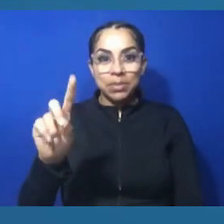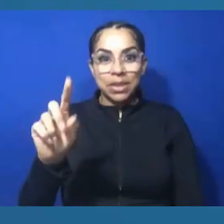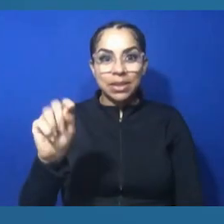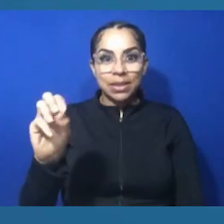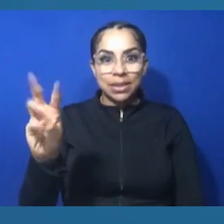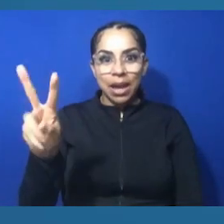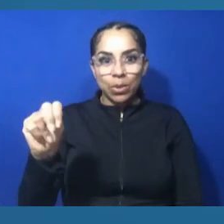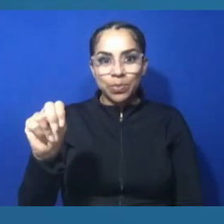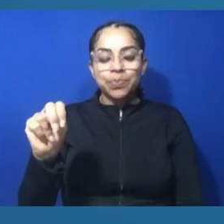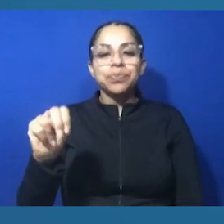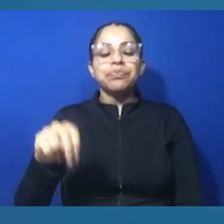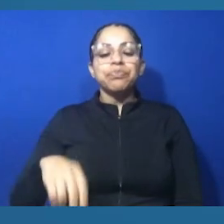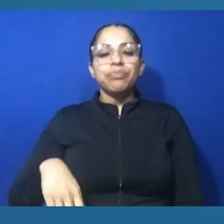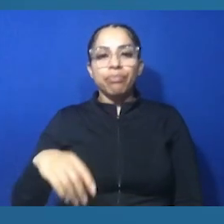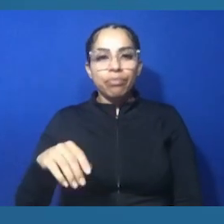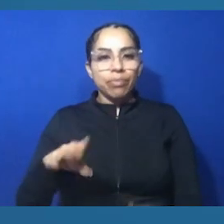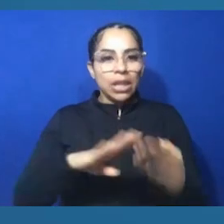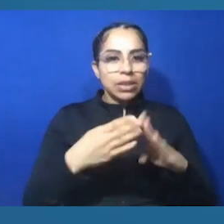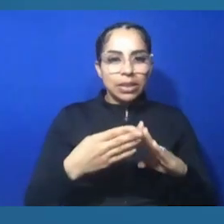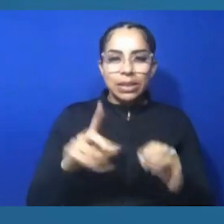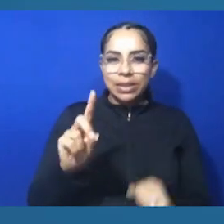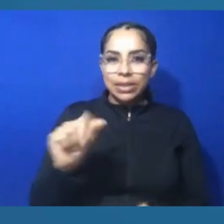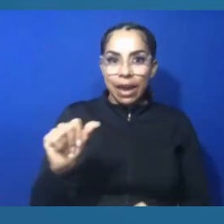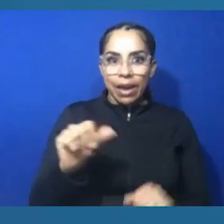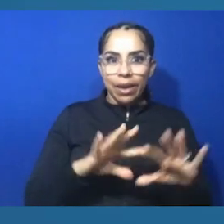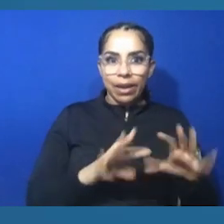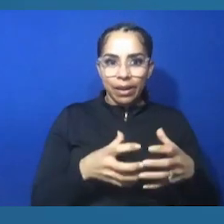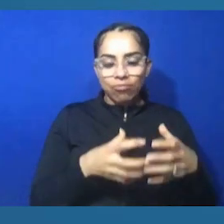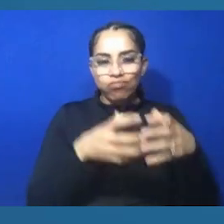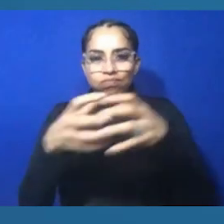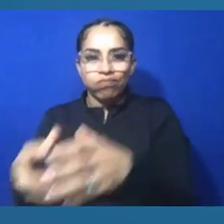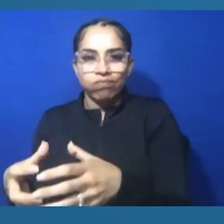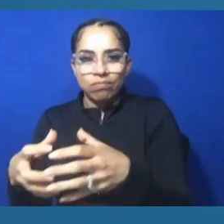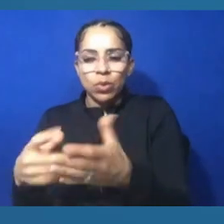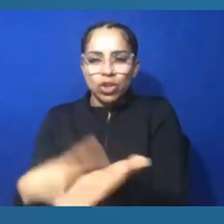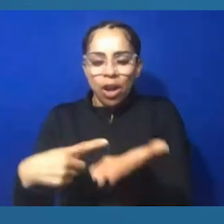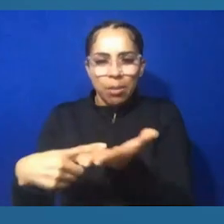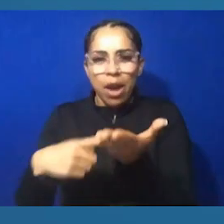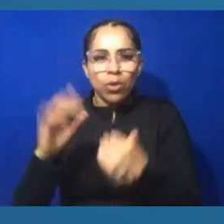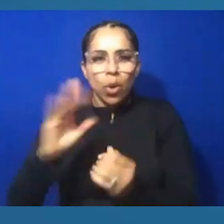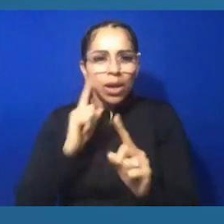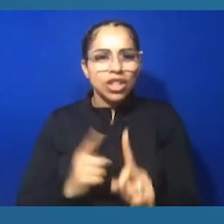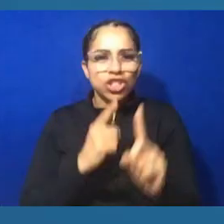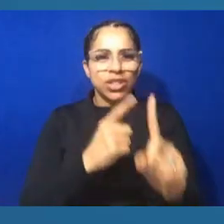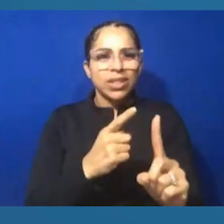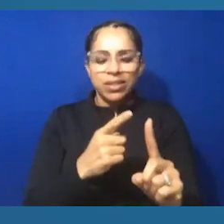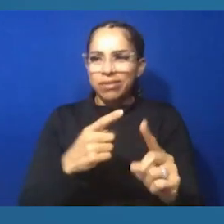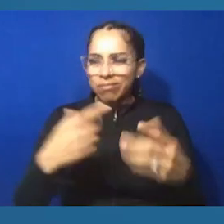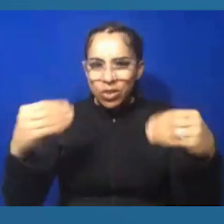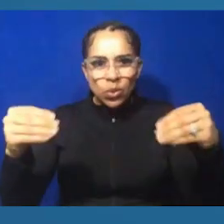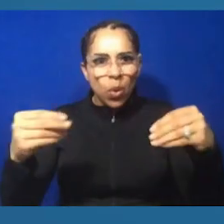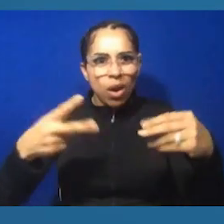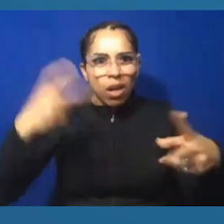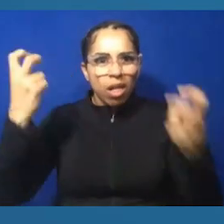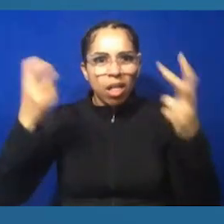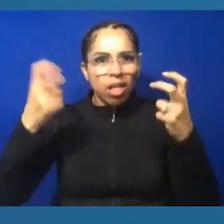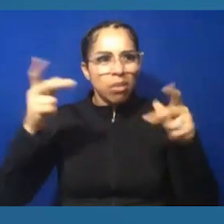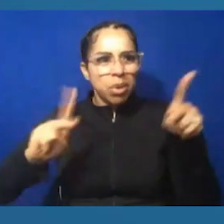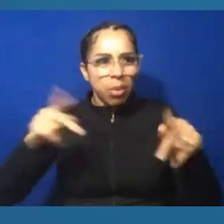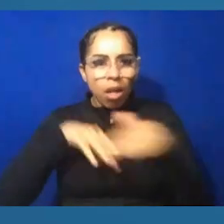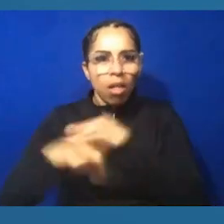the city DAs, and we were talking about your initiative to combat retail theft and what a problem that had become in the state.